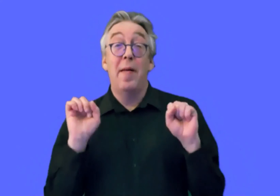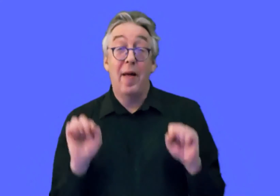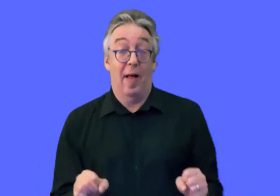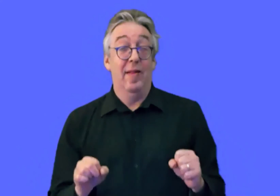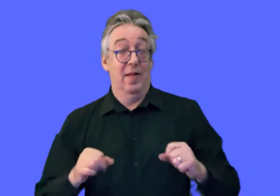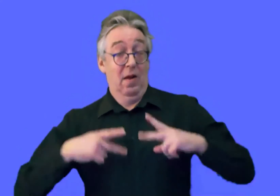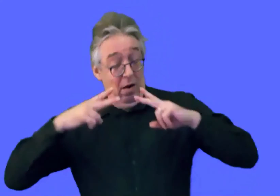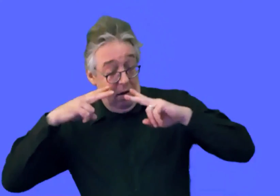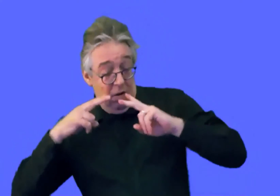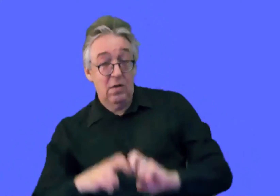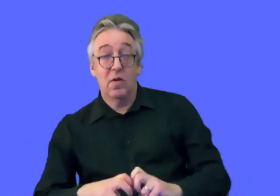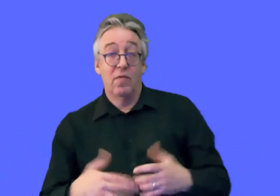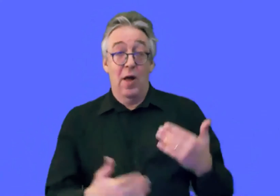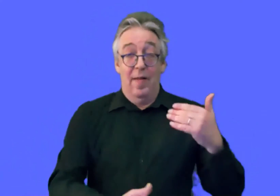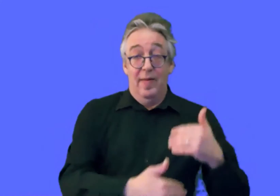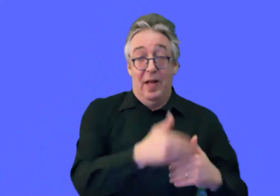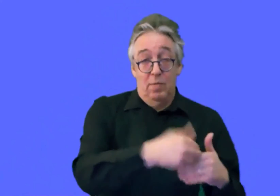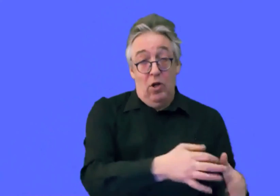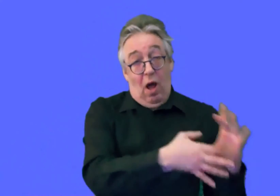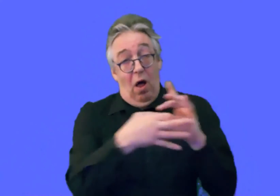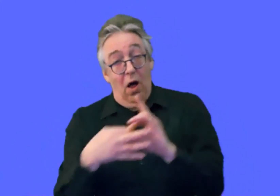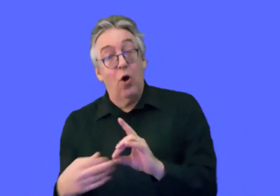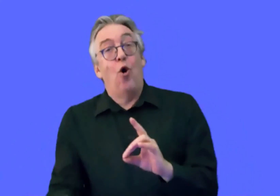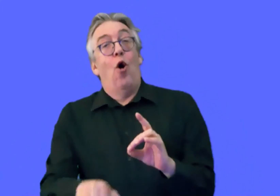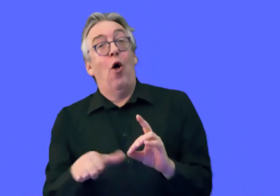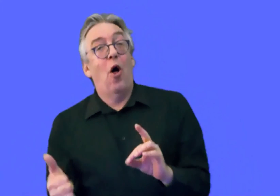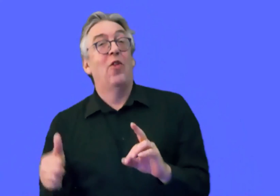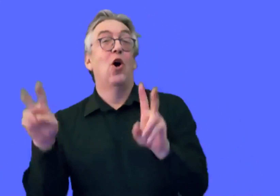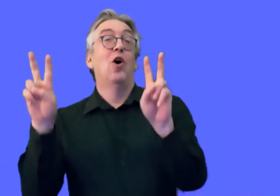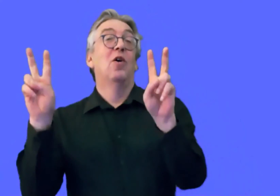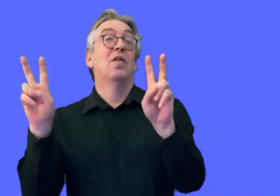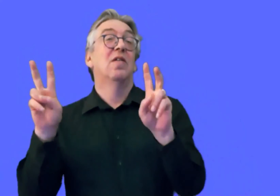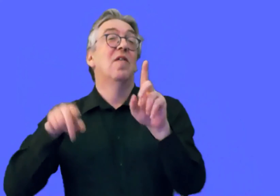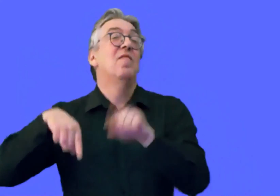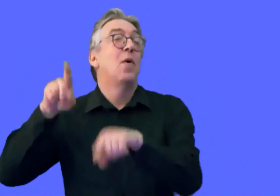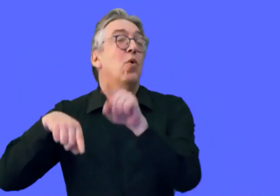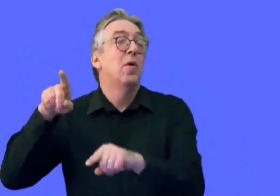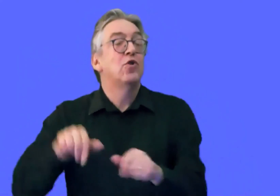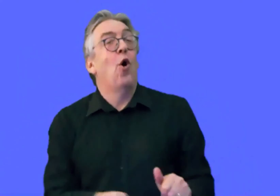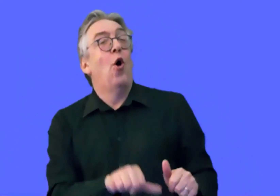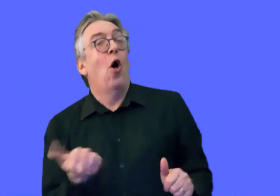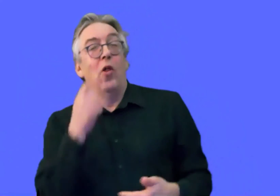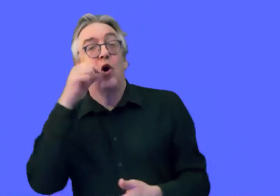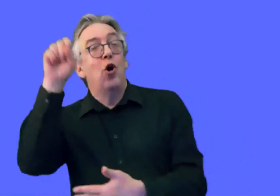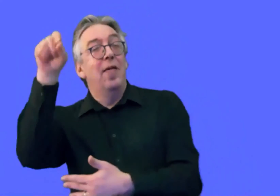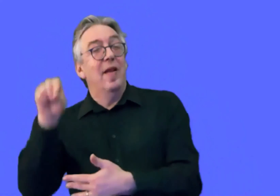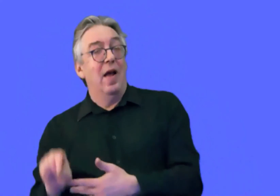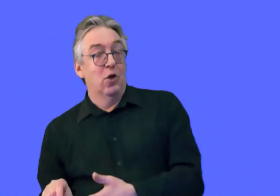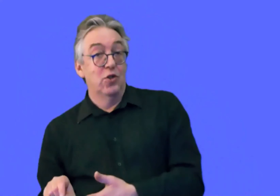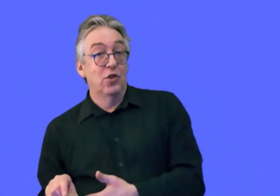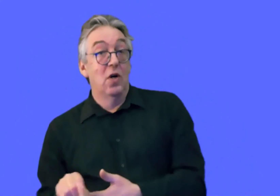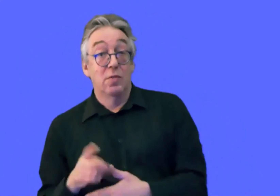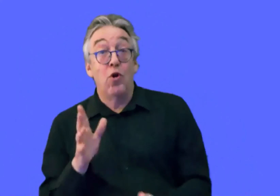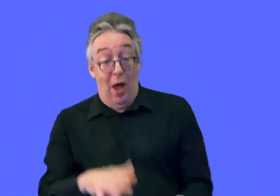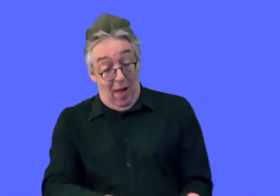into how disability relates to other set of variables and indicators. So the interpretation of the result and the report